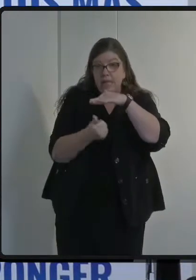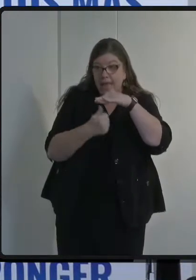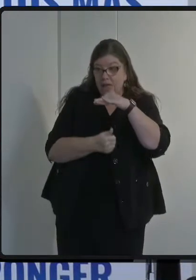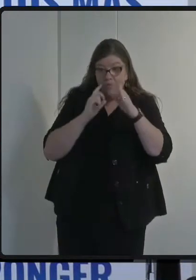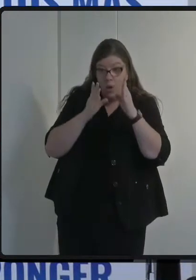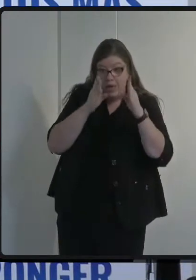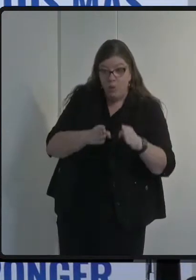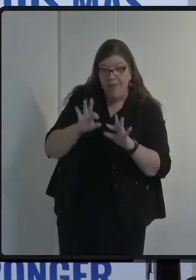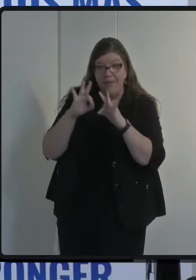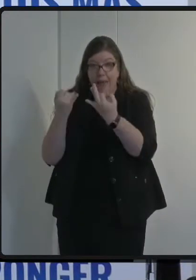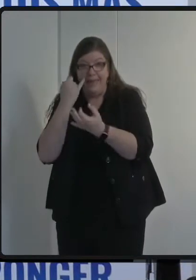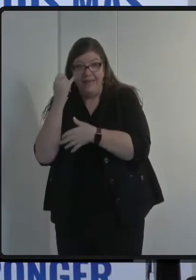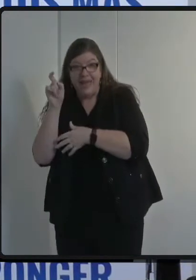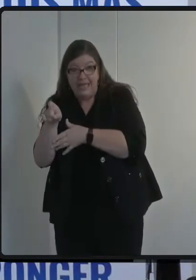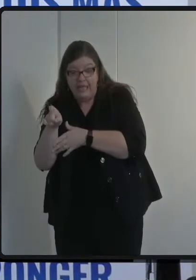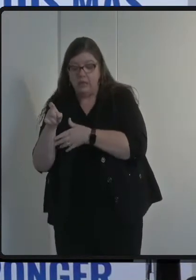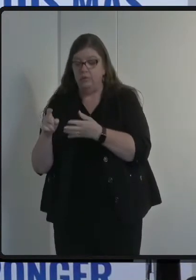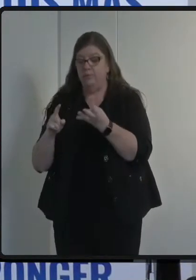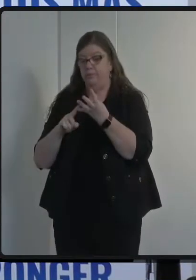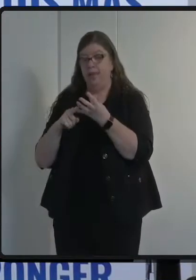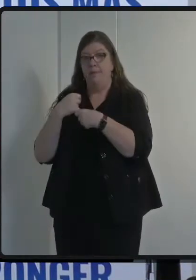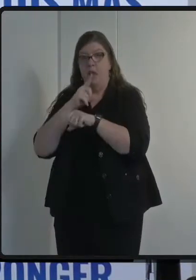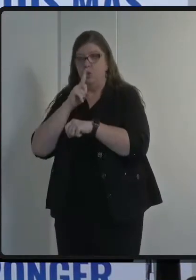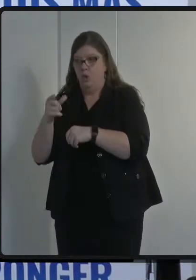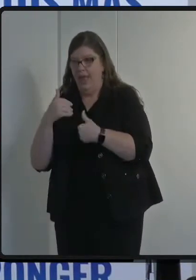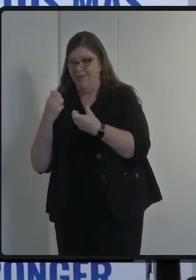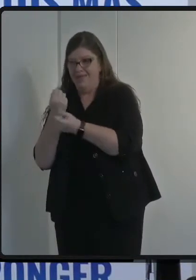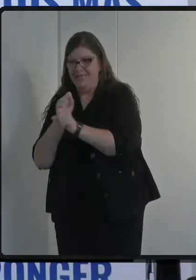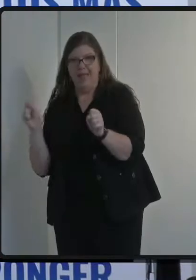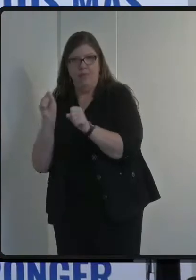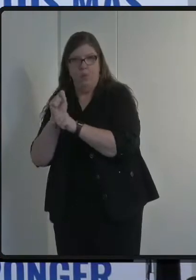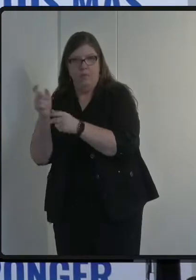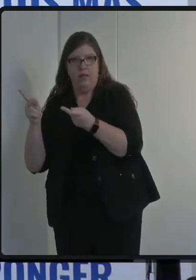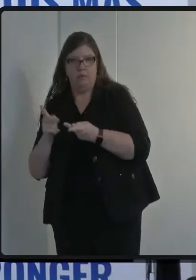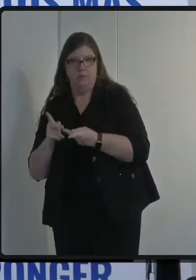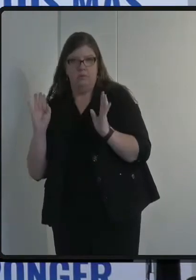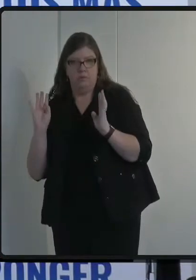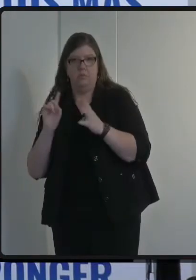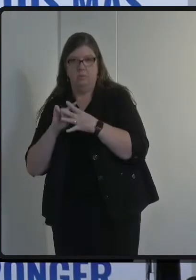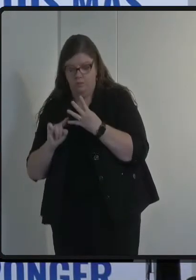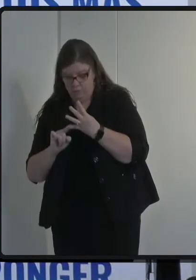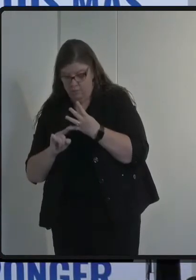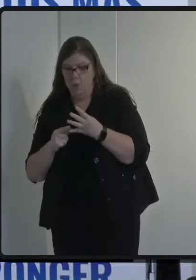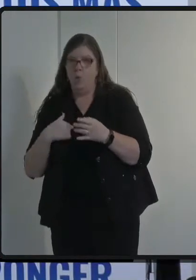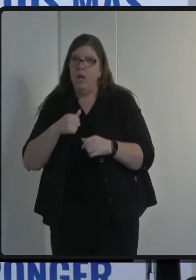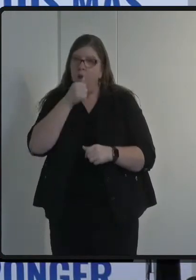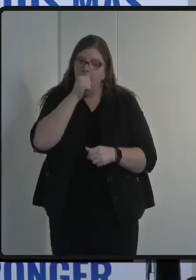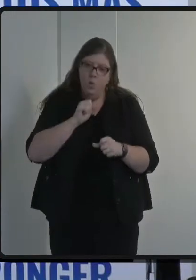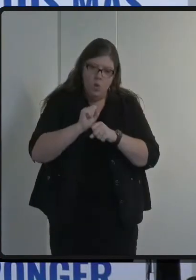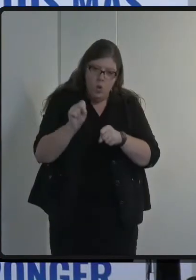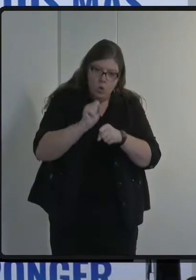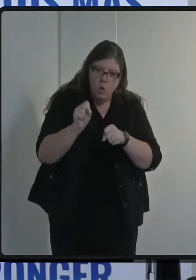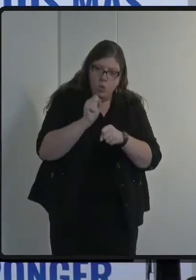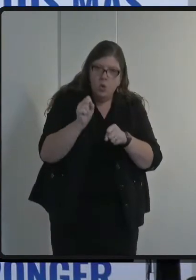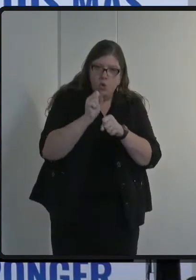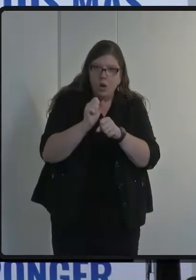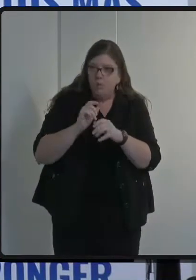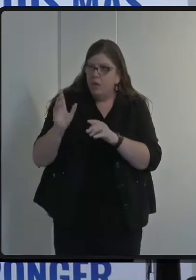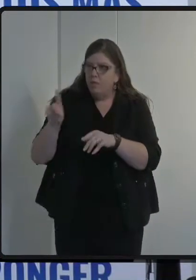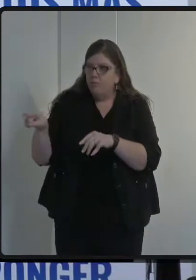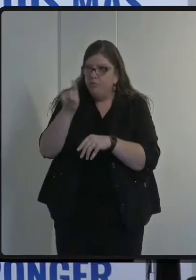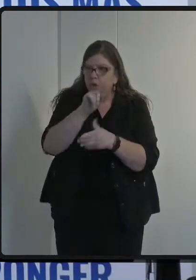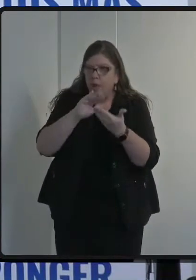needed, ensuring a safe workplace. We are working diligently with trusted community partners